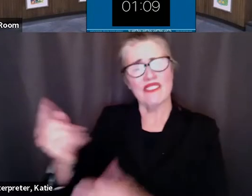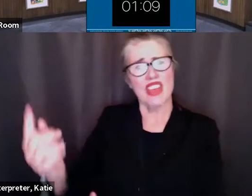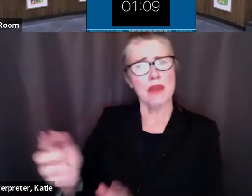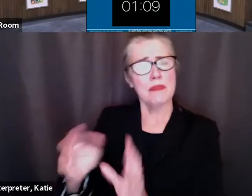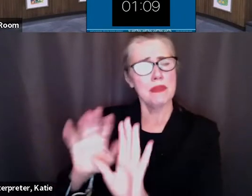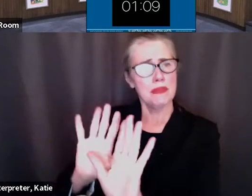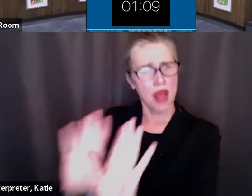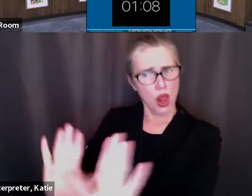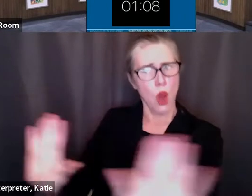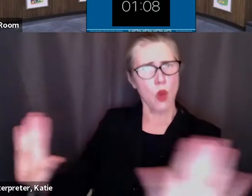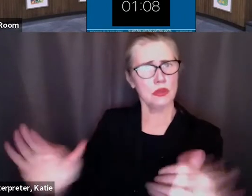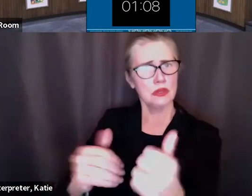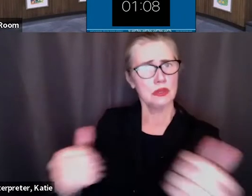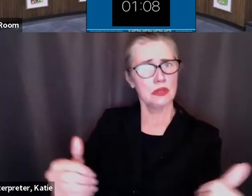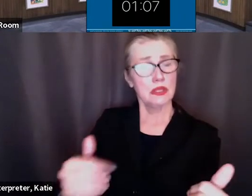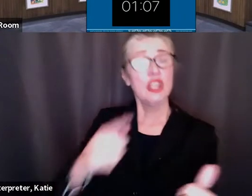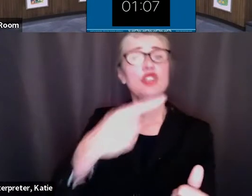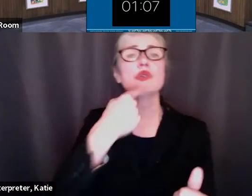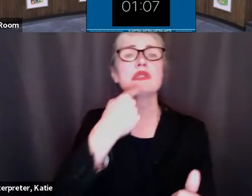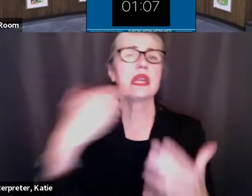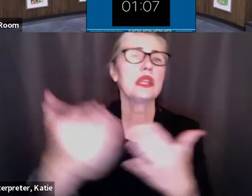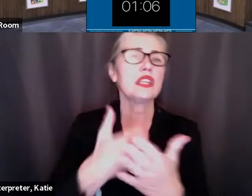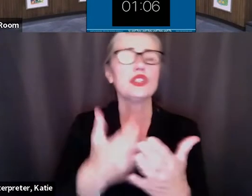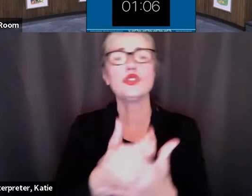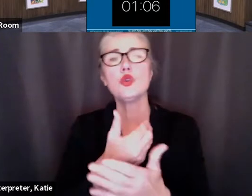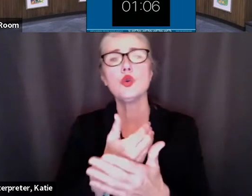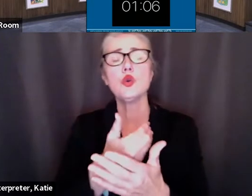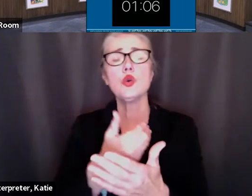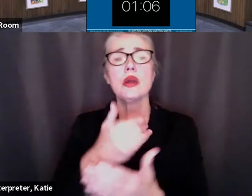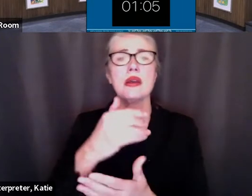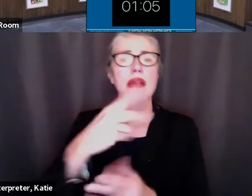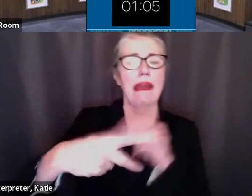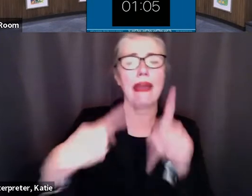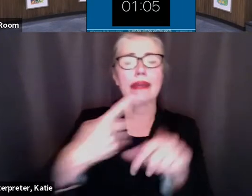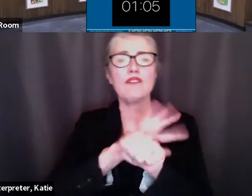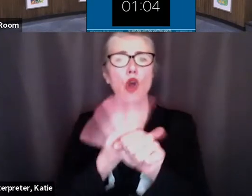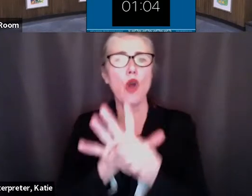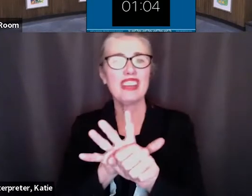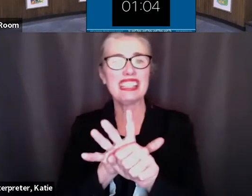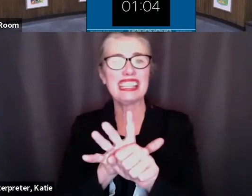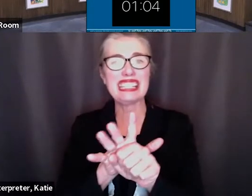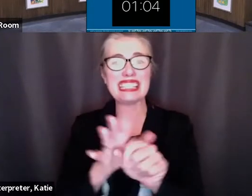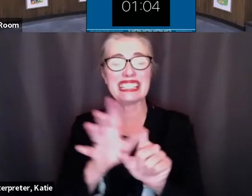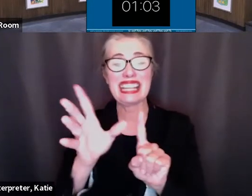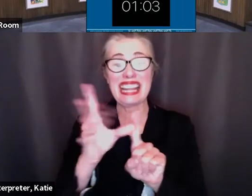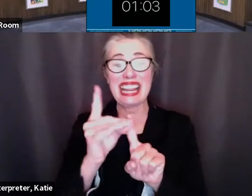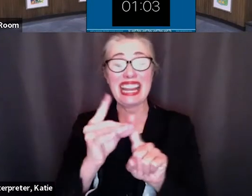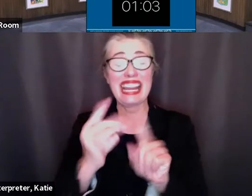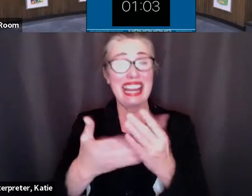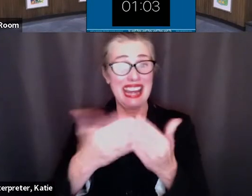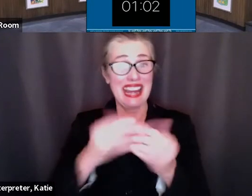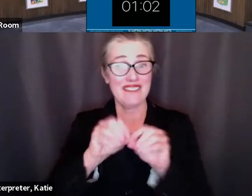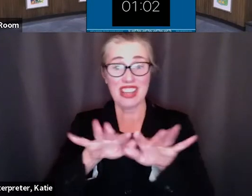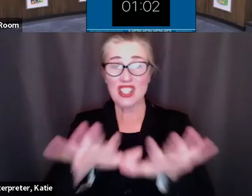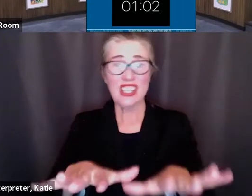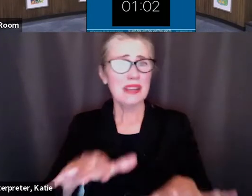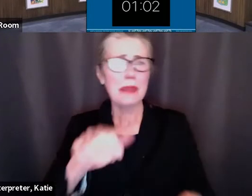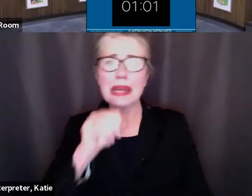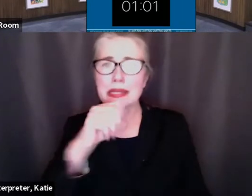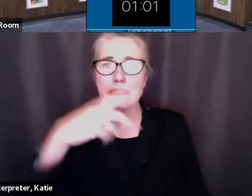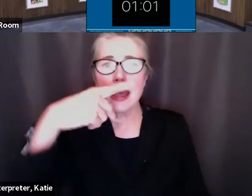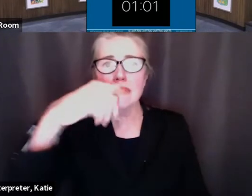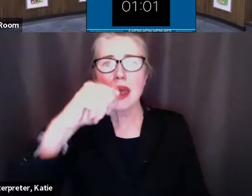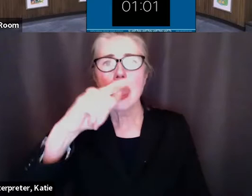infections you said the new variant is infectious however you fail to mention that it's not as pathogenic which